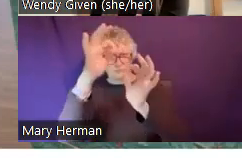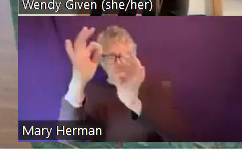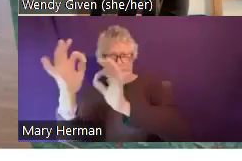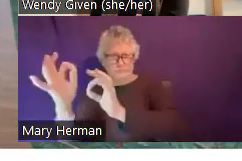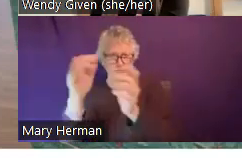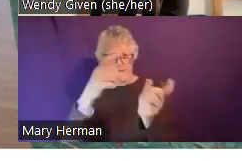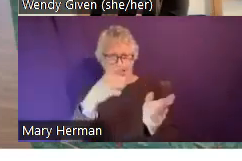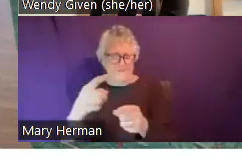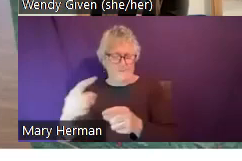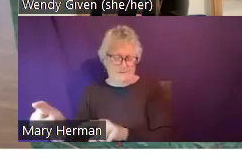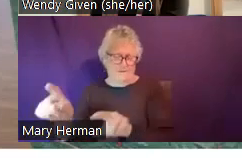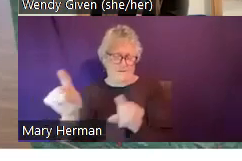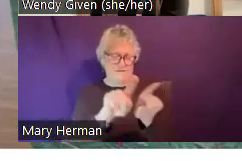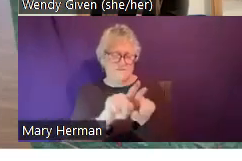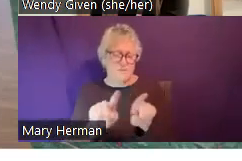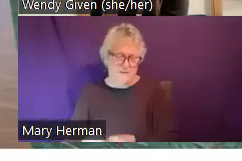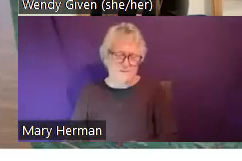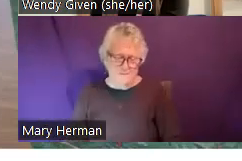too.